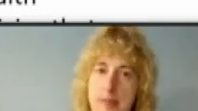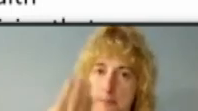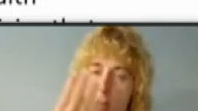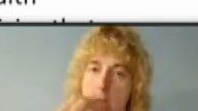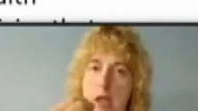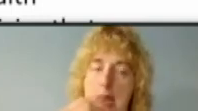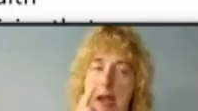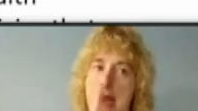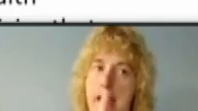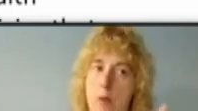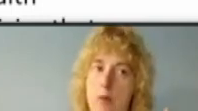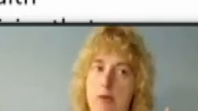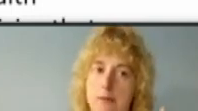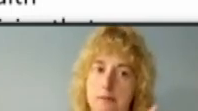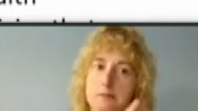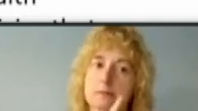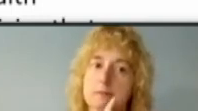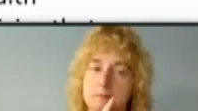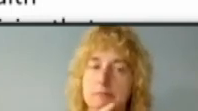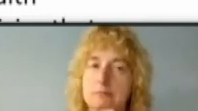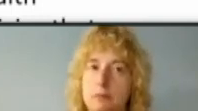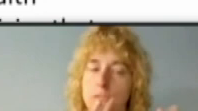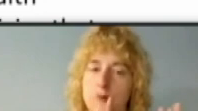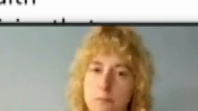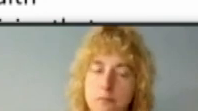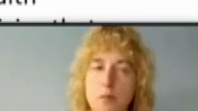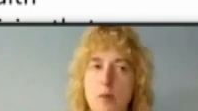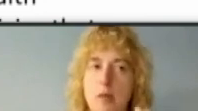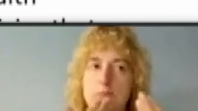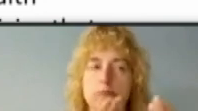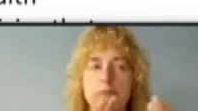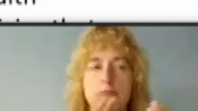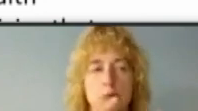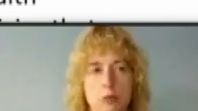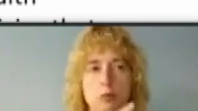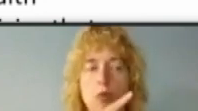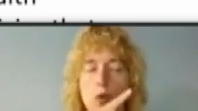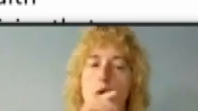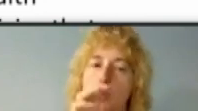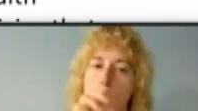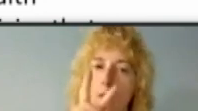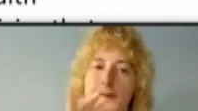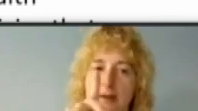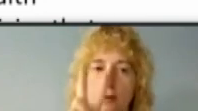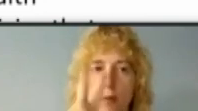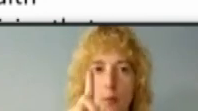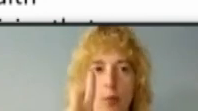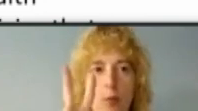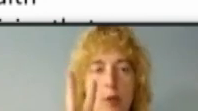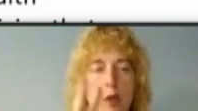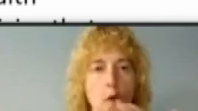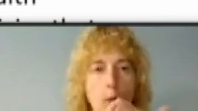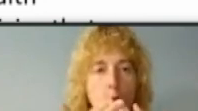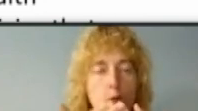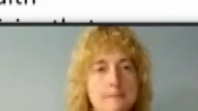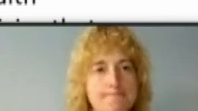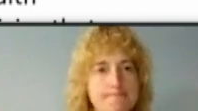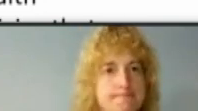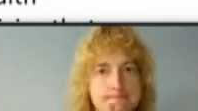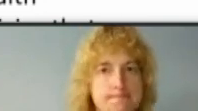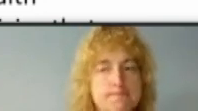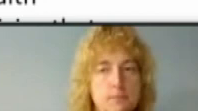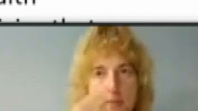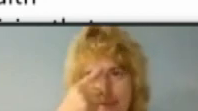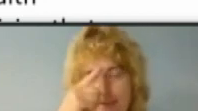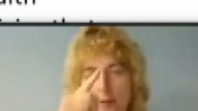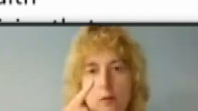really grateful to the COVID313 Community Coalition for partnering with Wayne State University and Karmanos